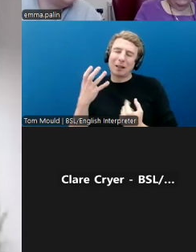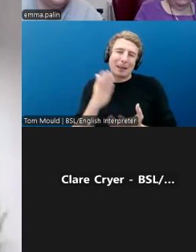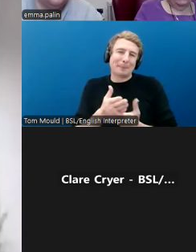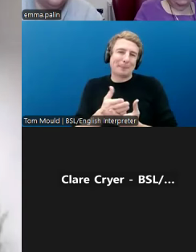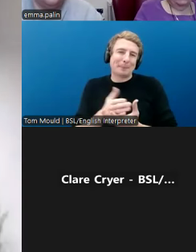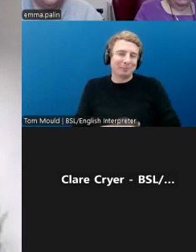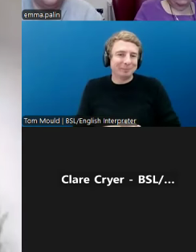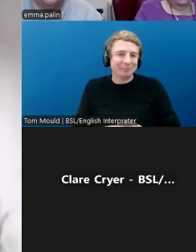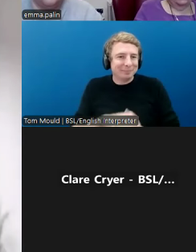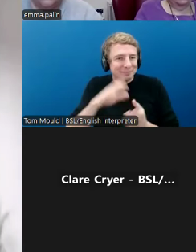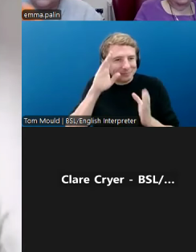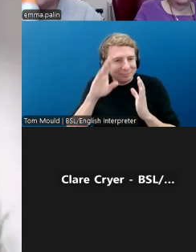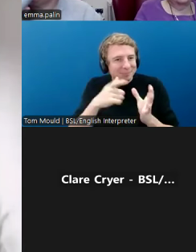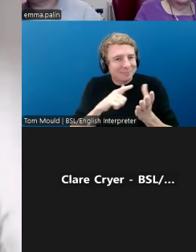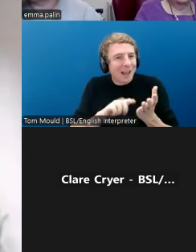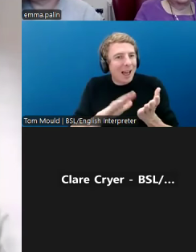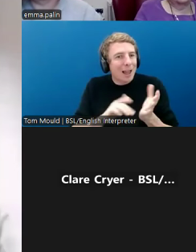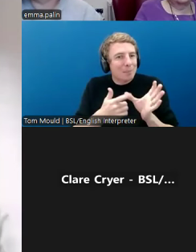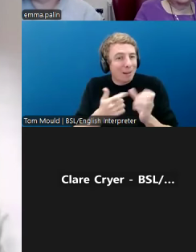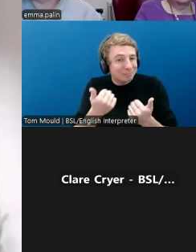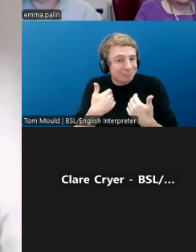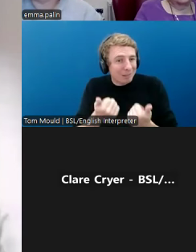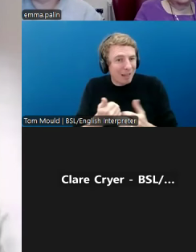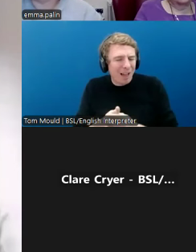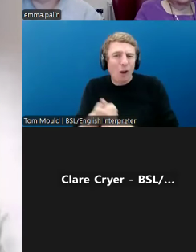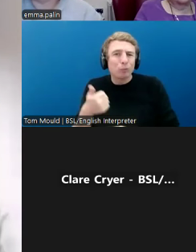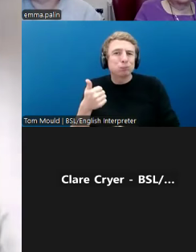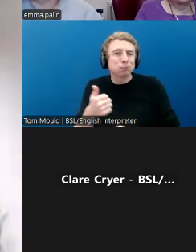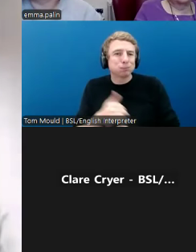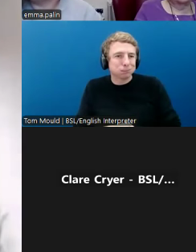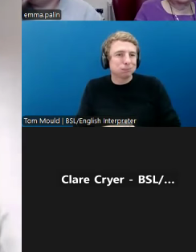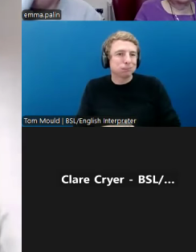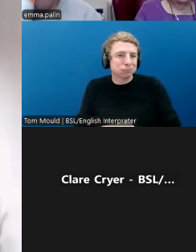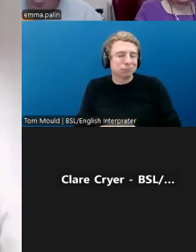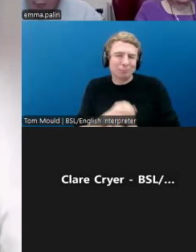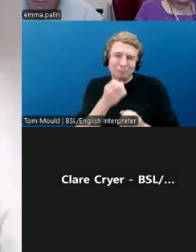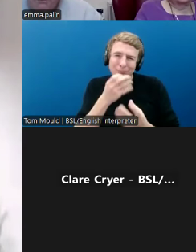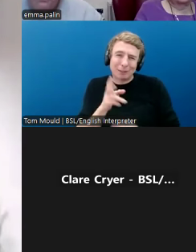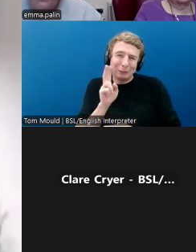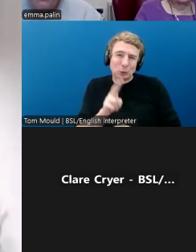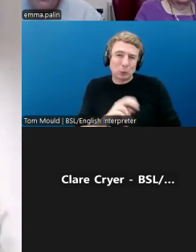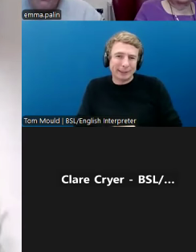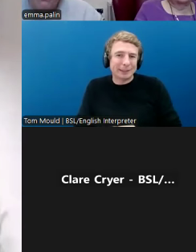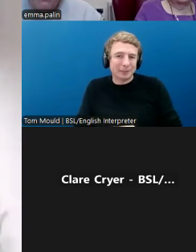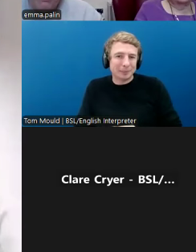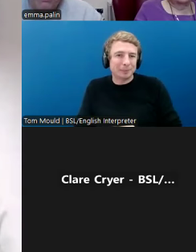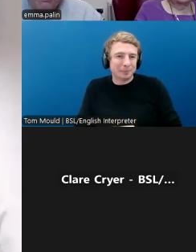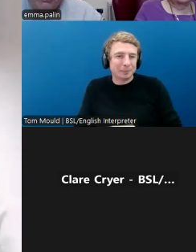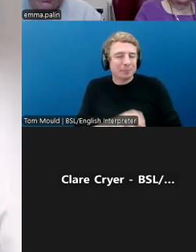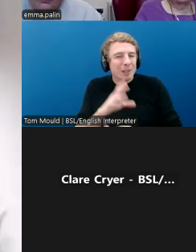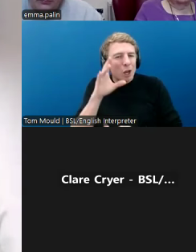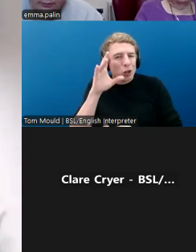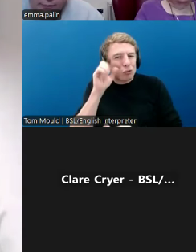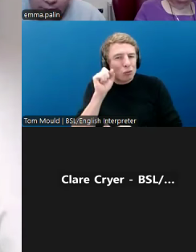Hello, Alma. Hello, You darling. okay, love? I'm fine. How are you? Good, thank you. Lovely to see Lovely you. to see you too. Do you remember when you did